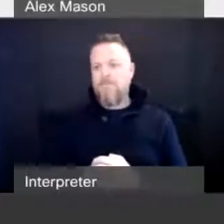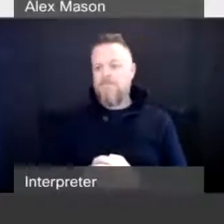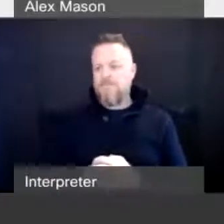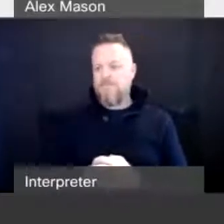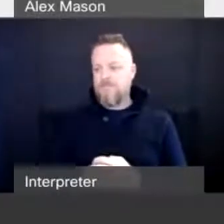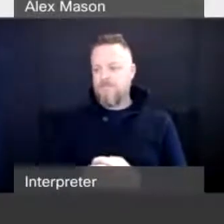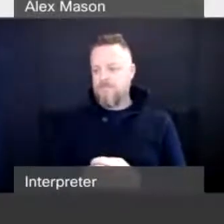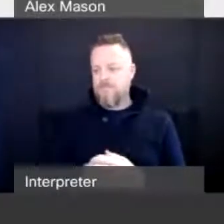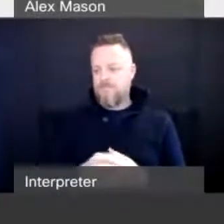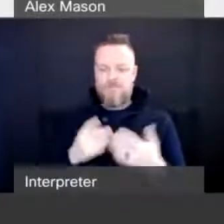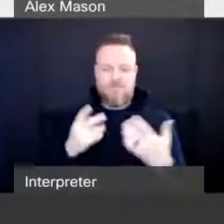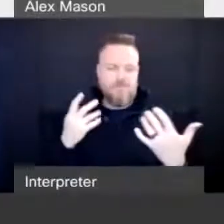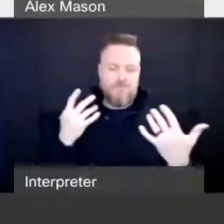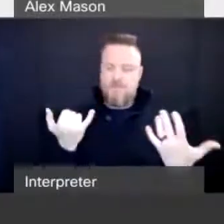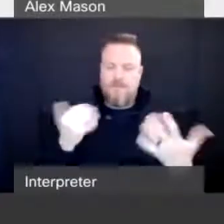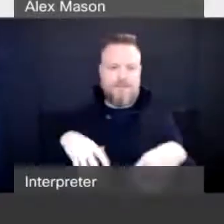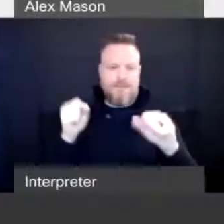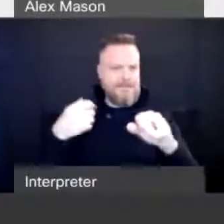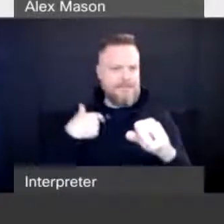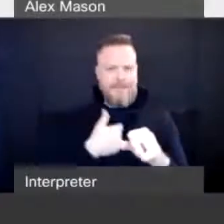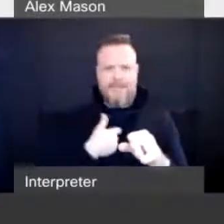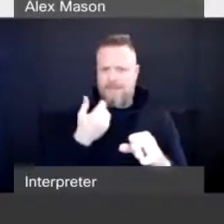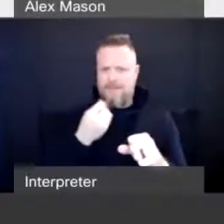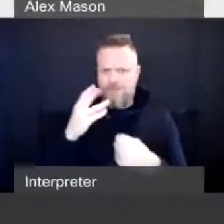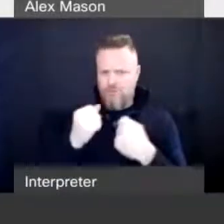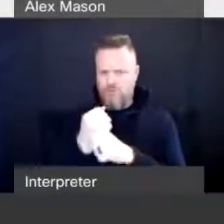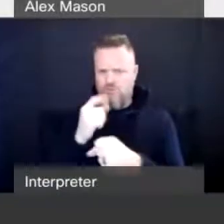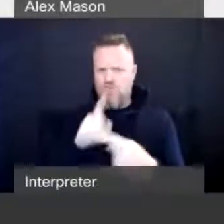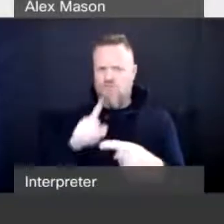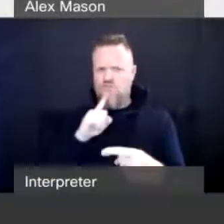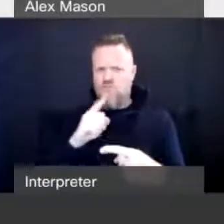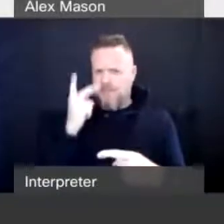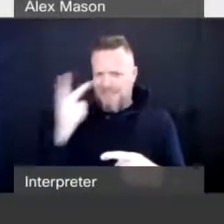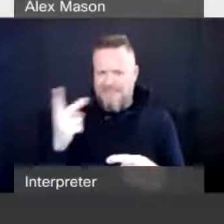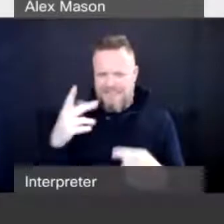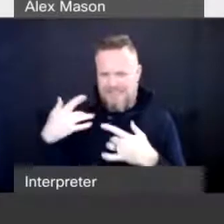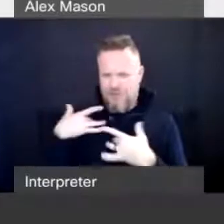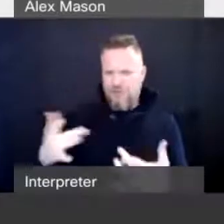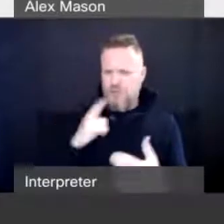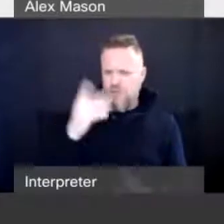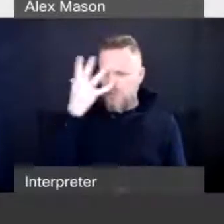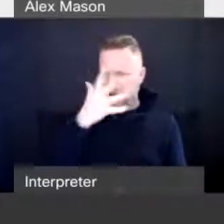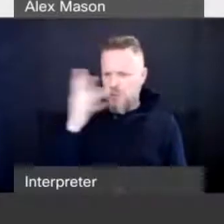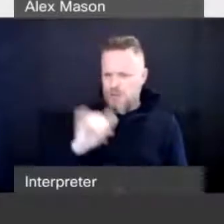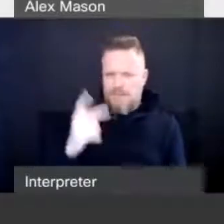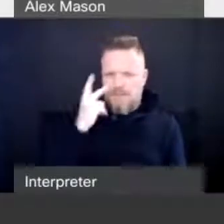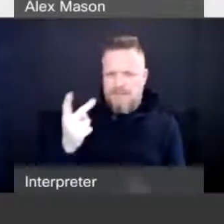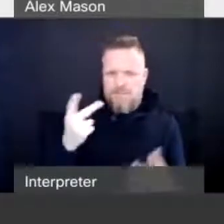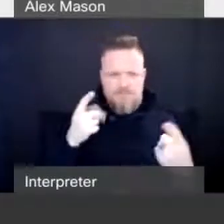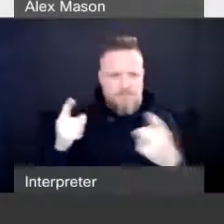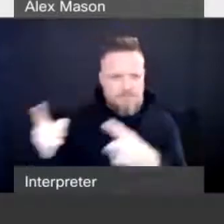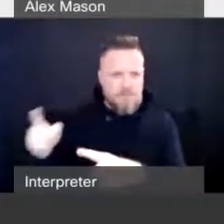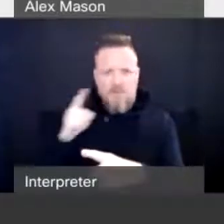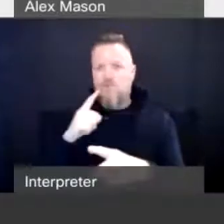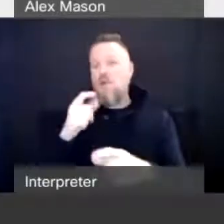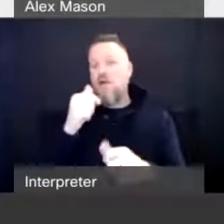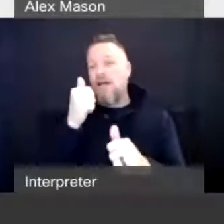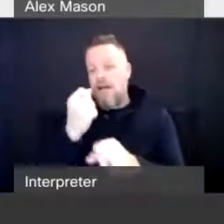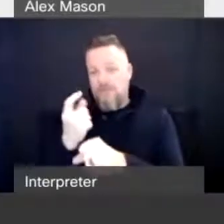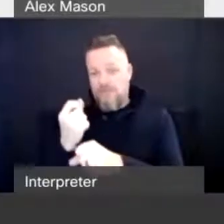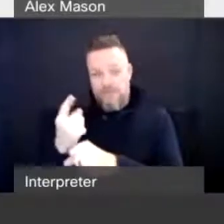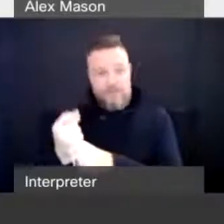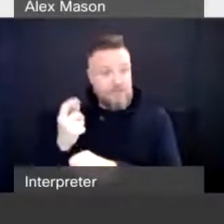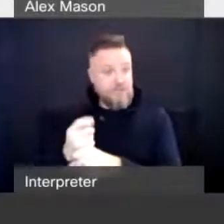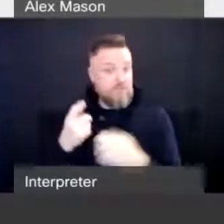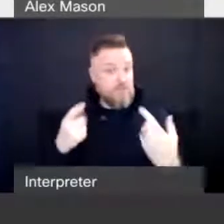and again, it took us a couple of years to see what these trends look like and what was happening. But every single year, what's happening